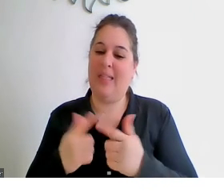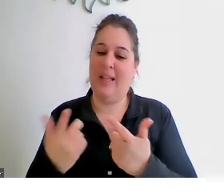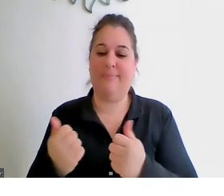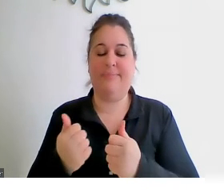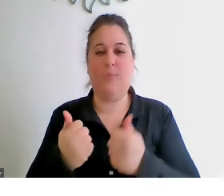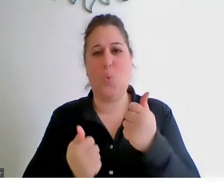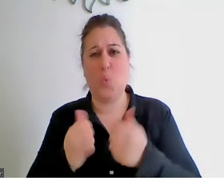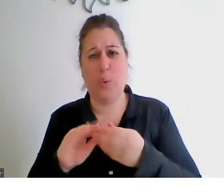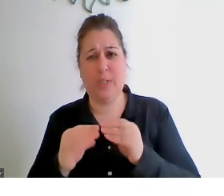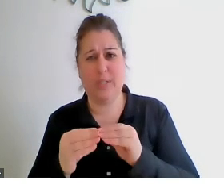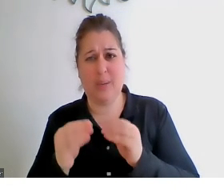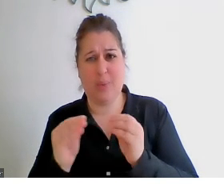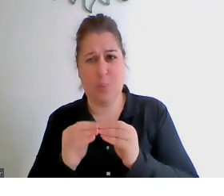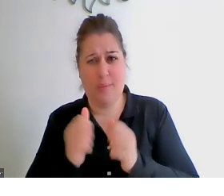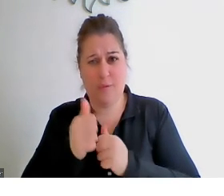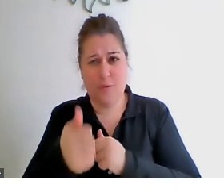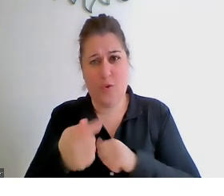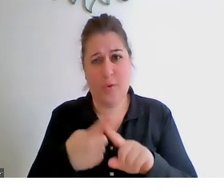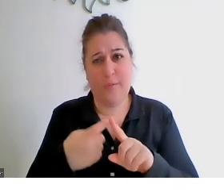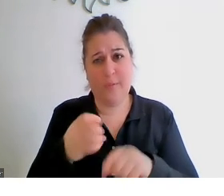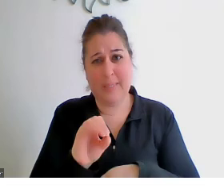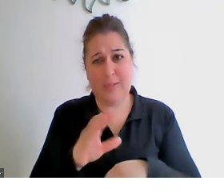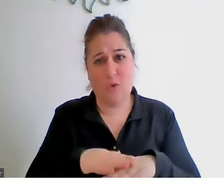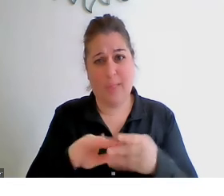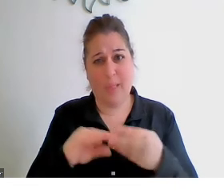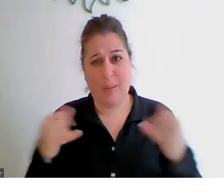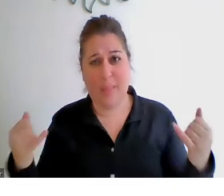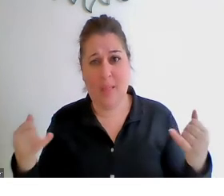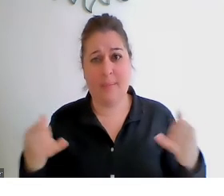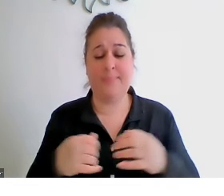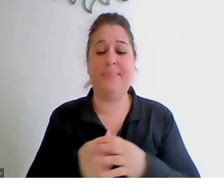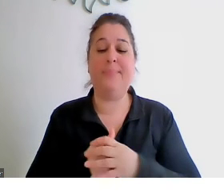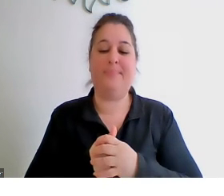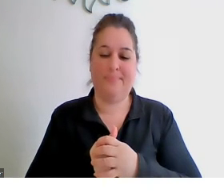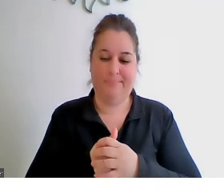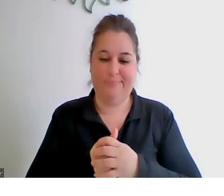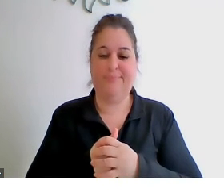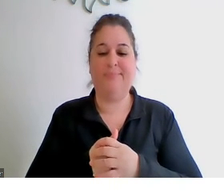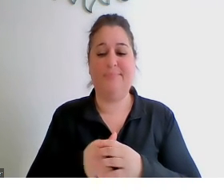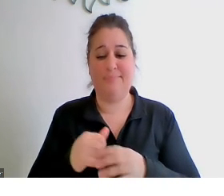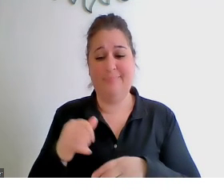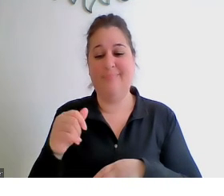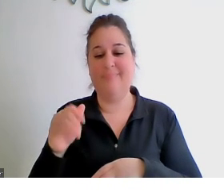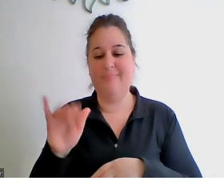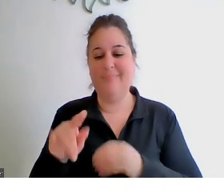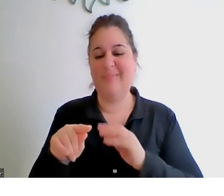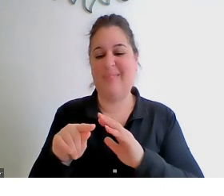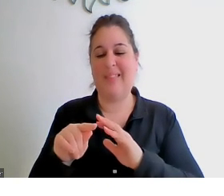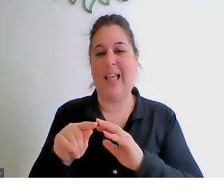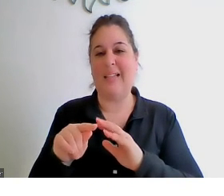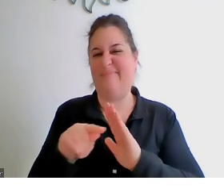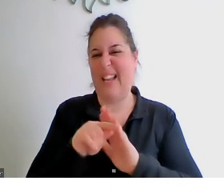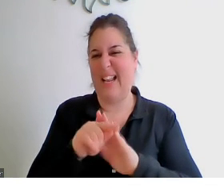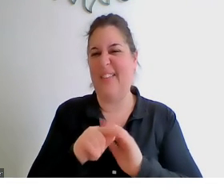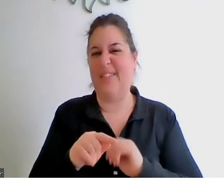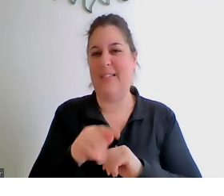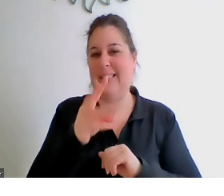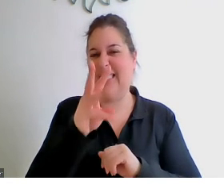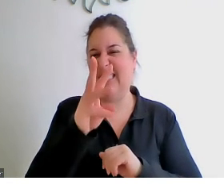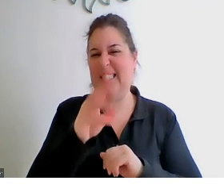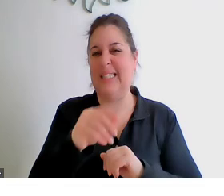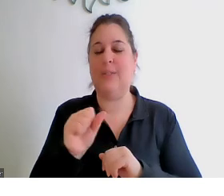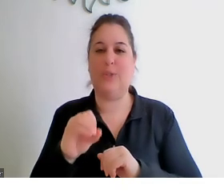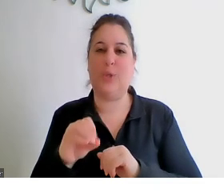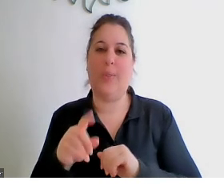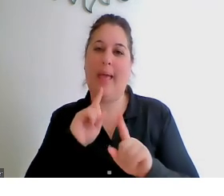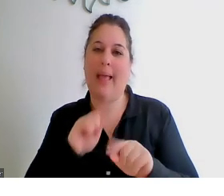further number. Negative 16 is further away, so it's negative 8. So negative 16 plus 8 is negative